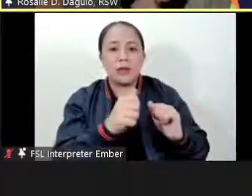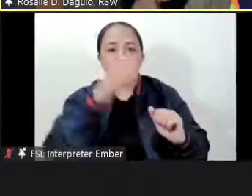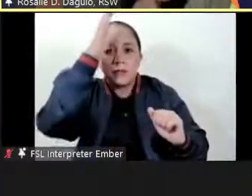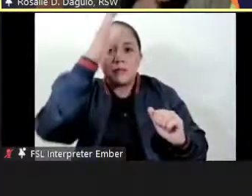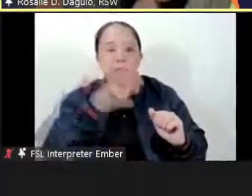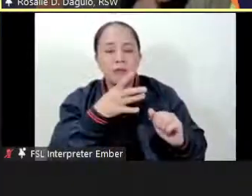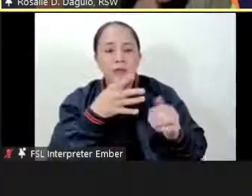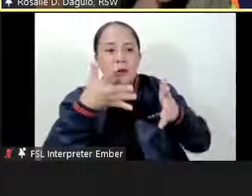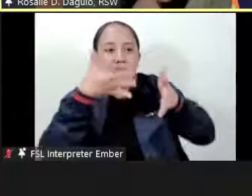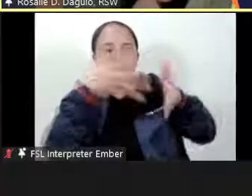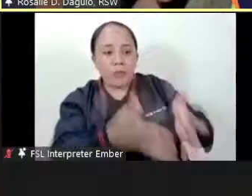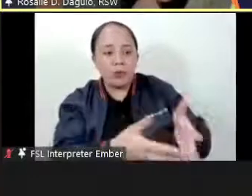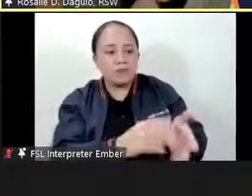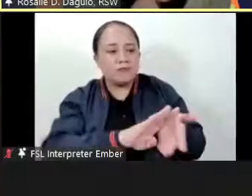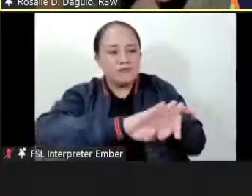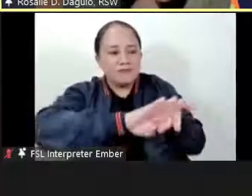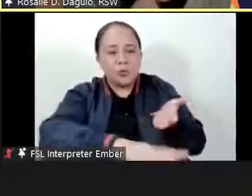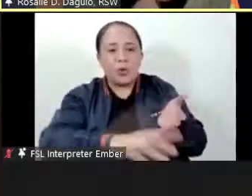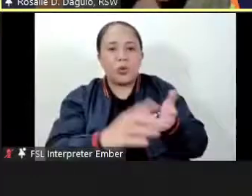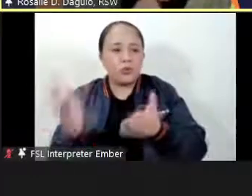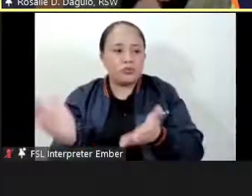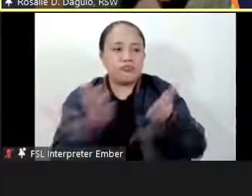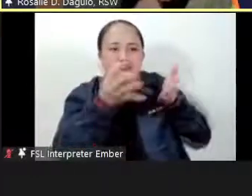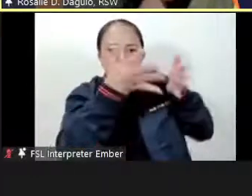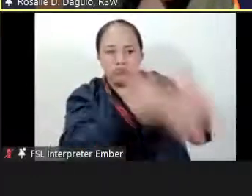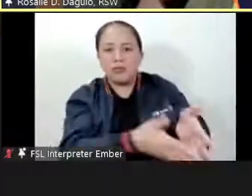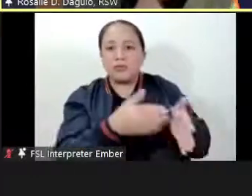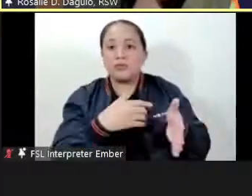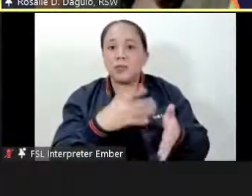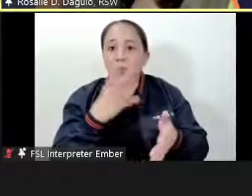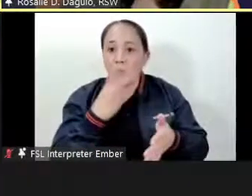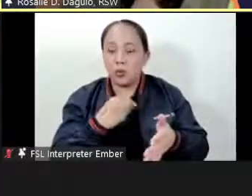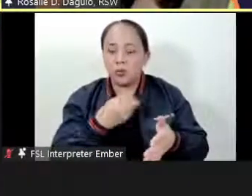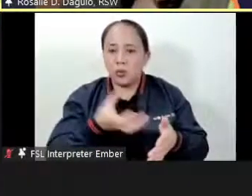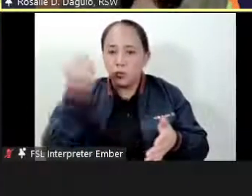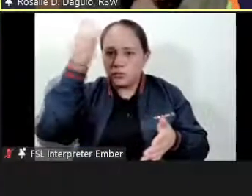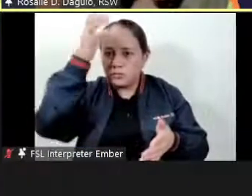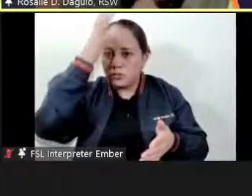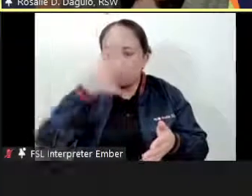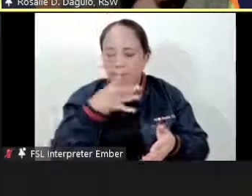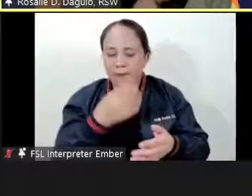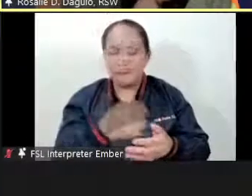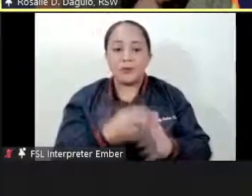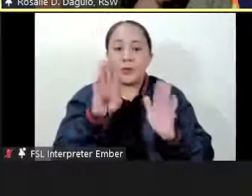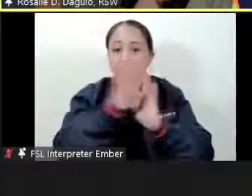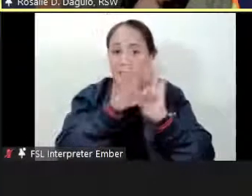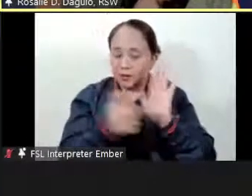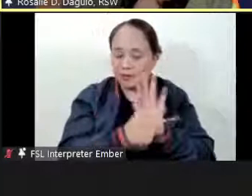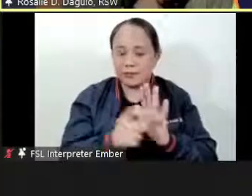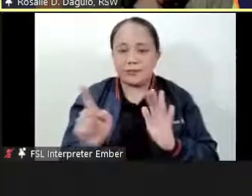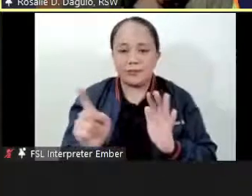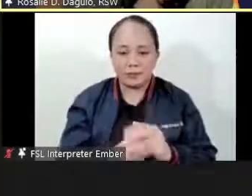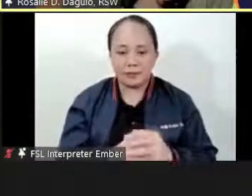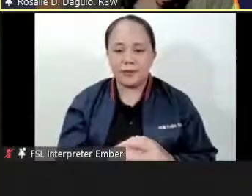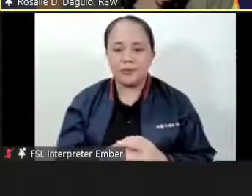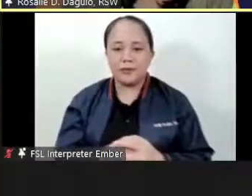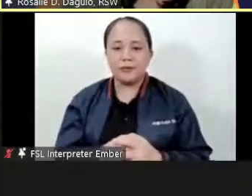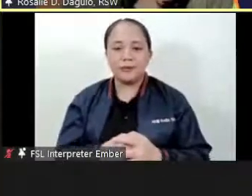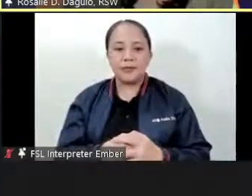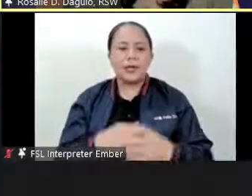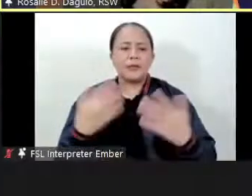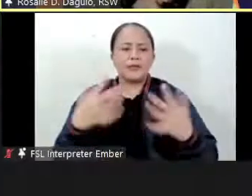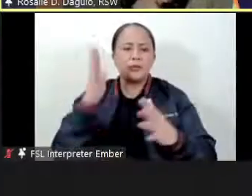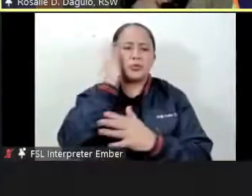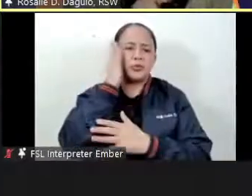neglected, or surrendered by their parents. As a background, we know that